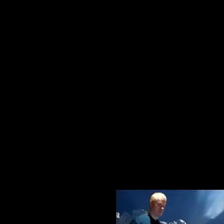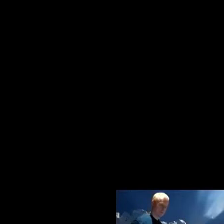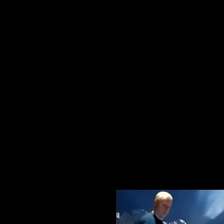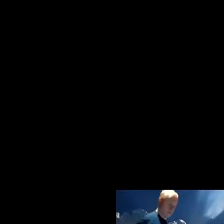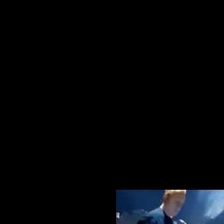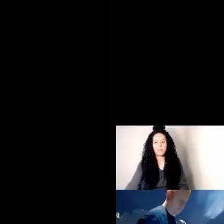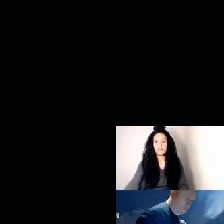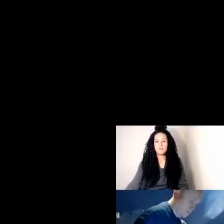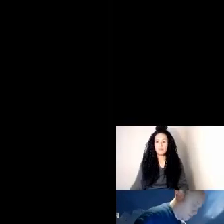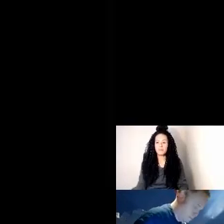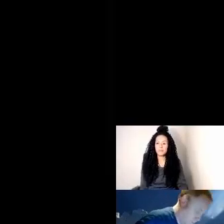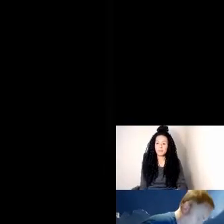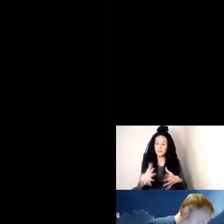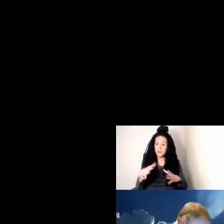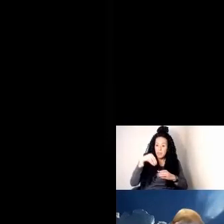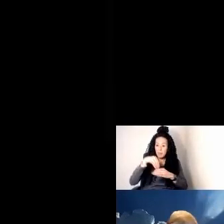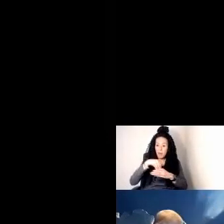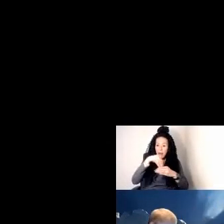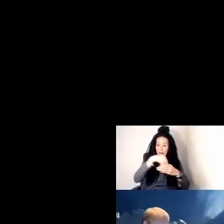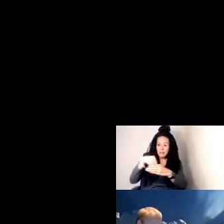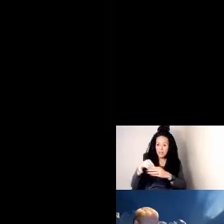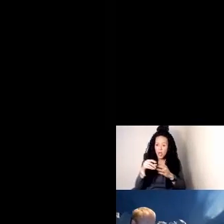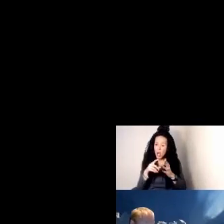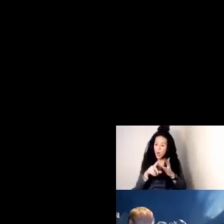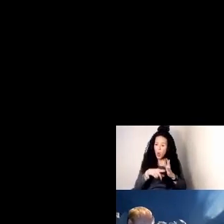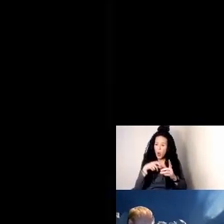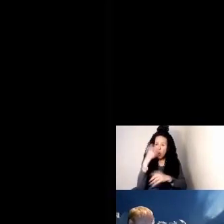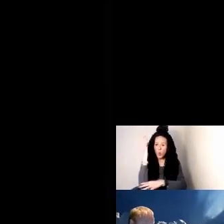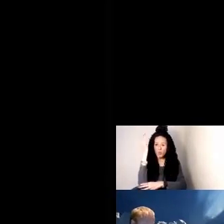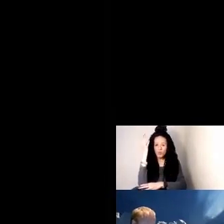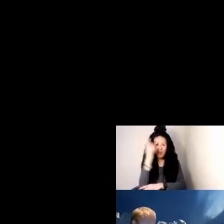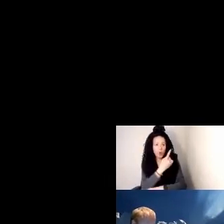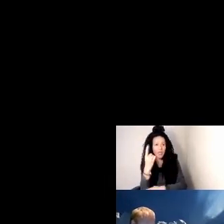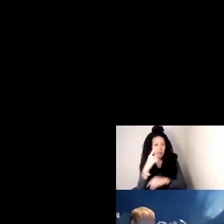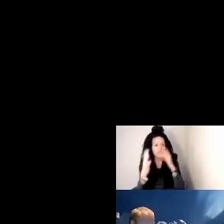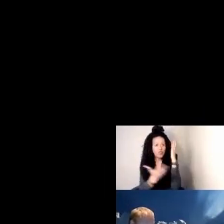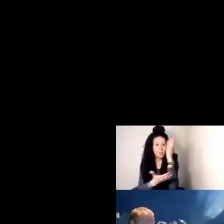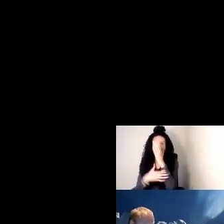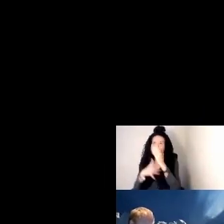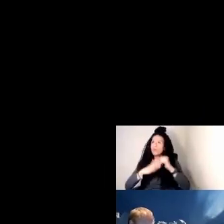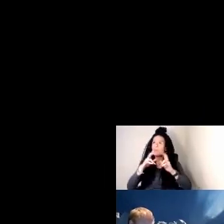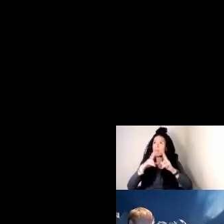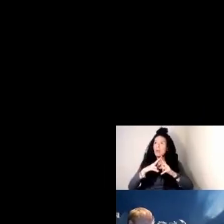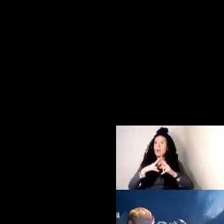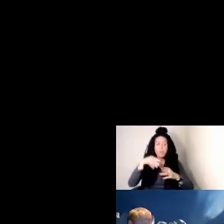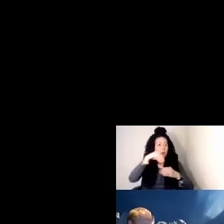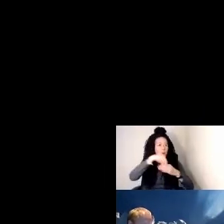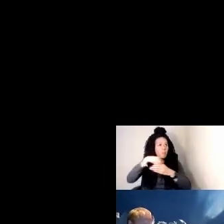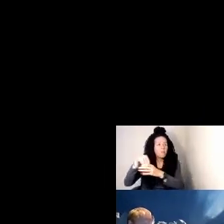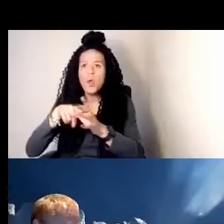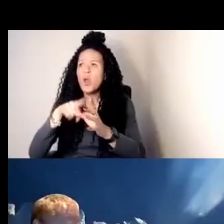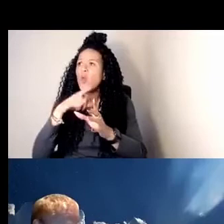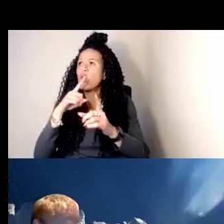Plant an oak tree for each of those cut down to build his monastery? Did he plant a yew tree to preach under